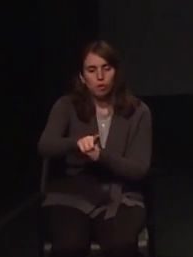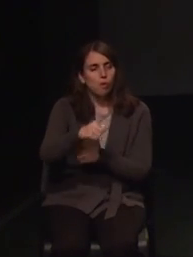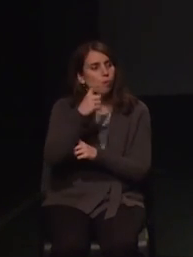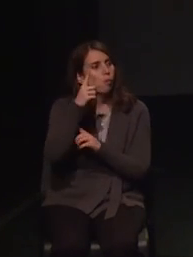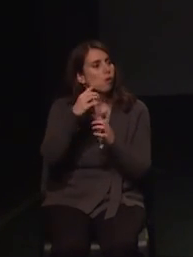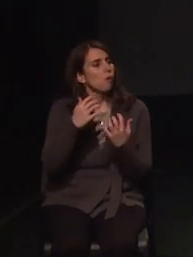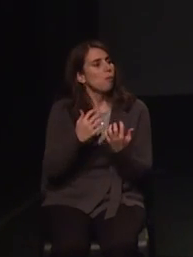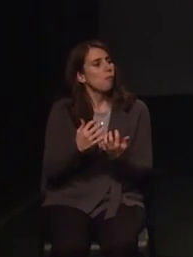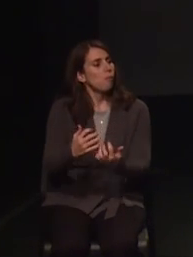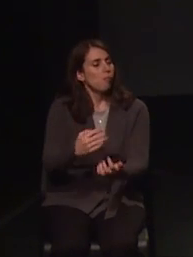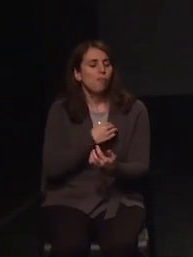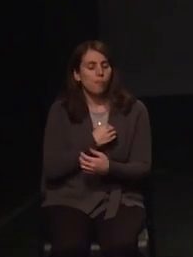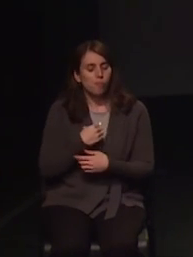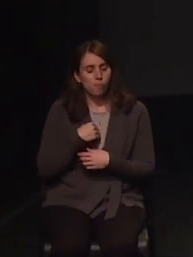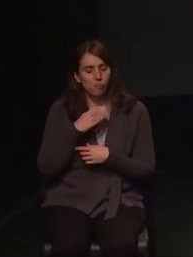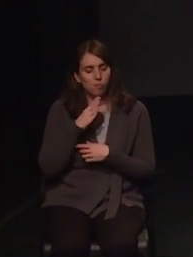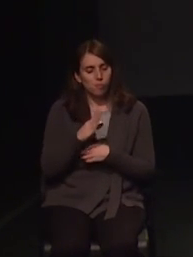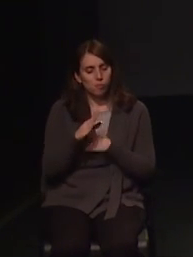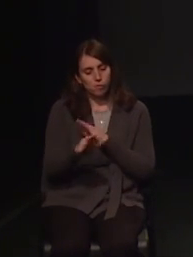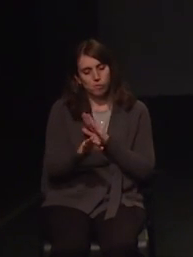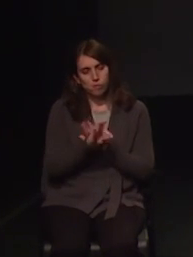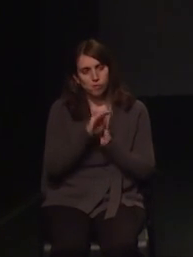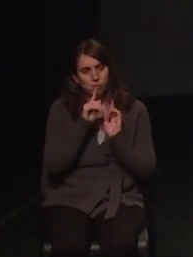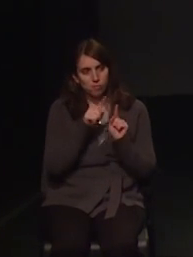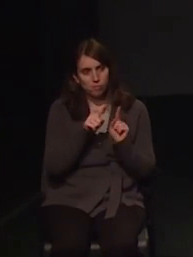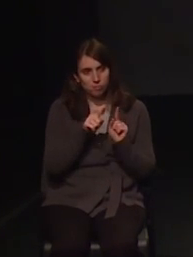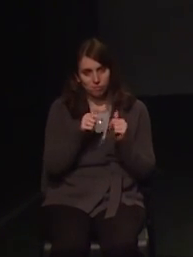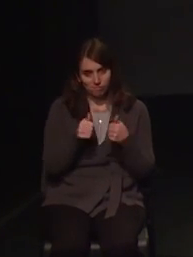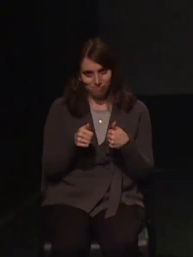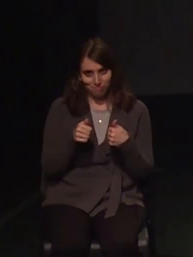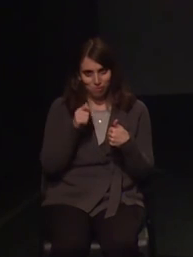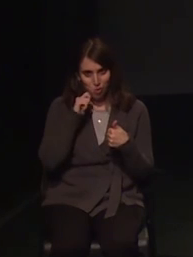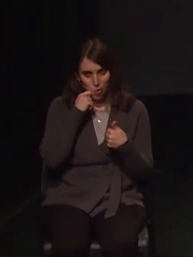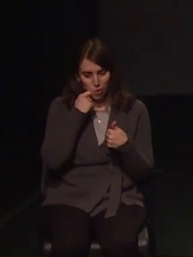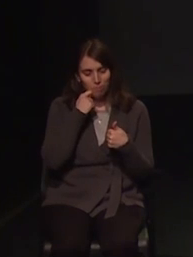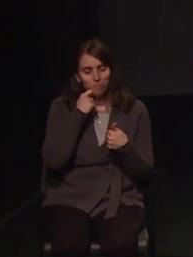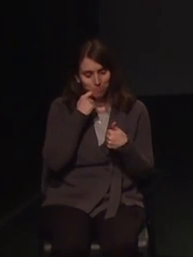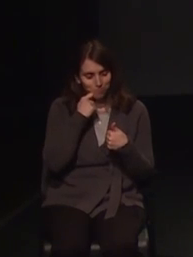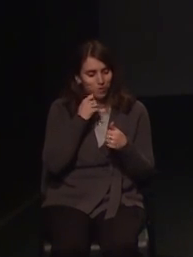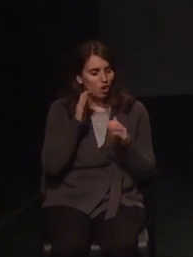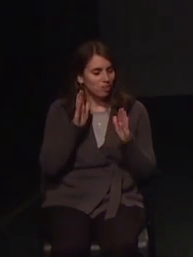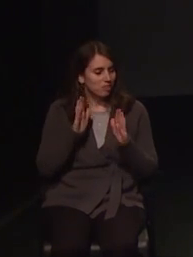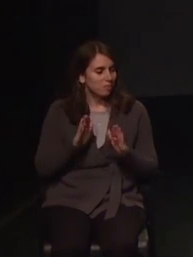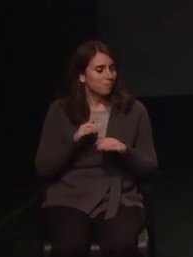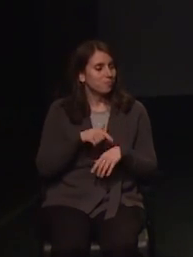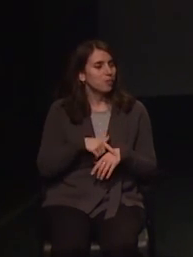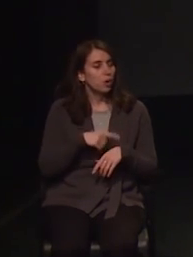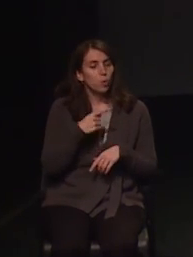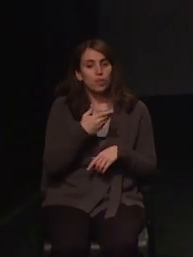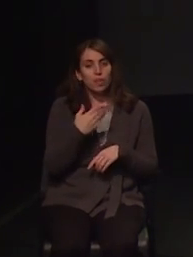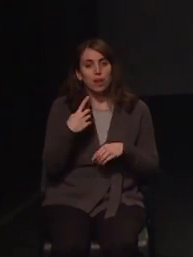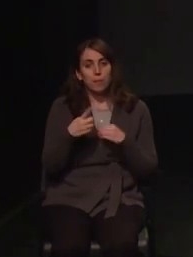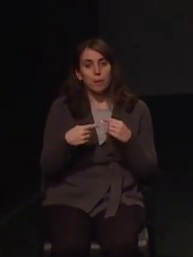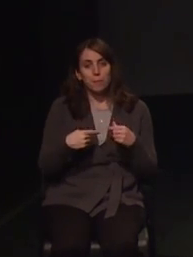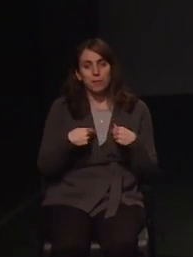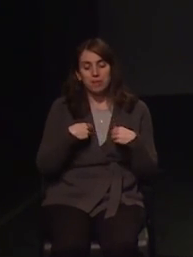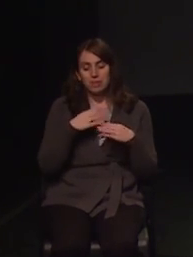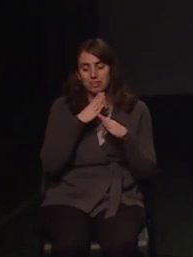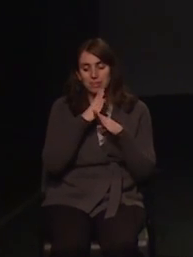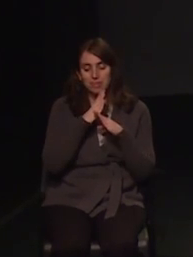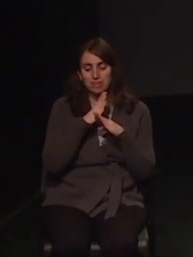will be selected to answer. Cool? All right, awesome. So one thing about me, silence does not